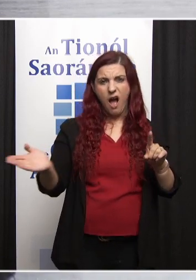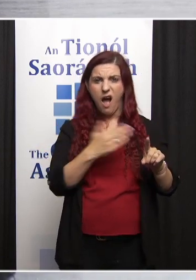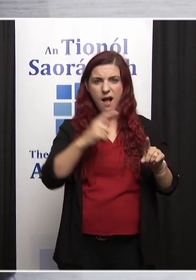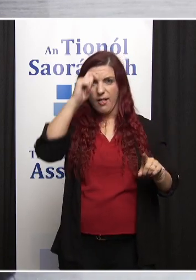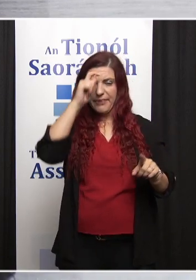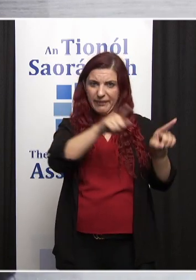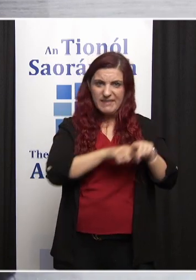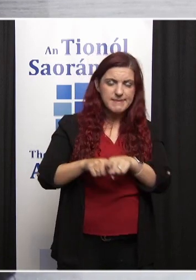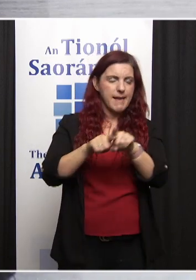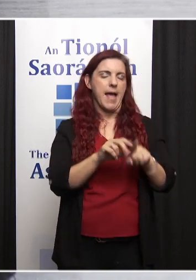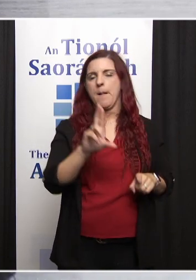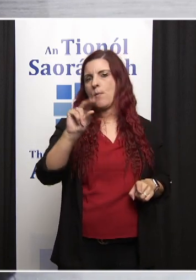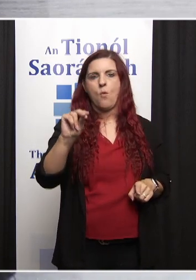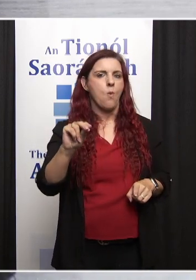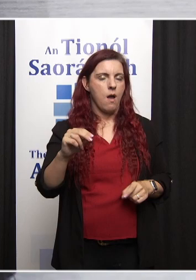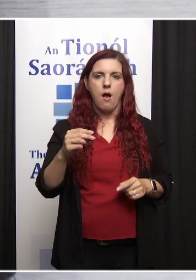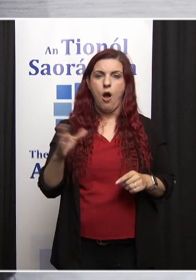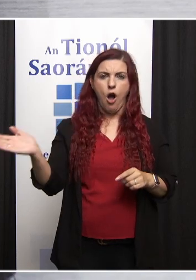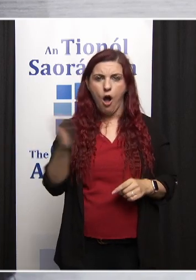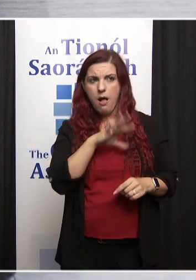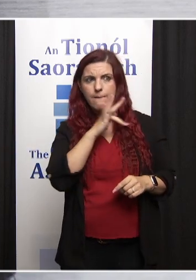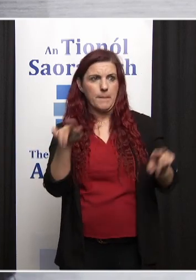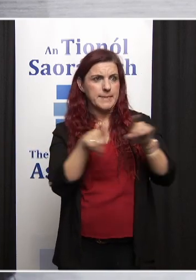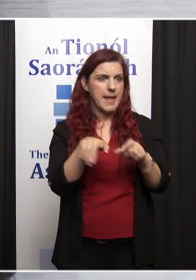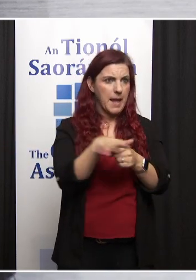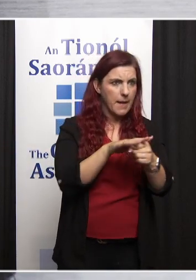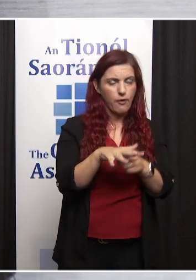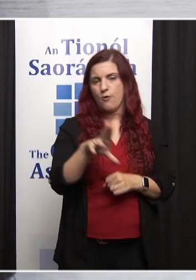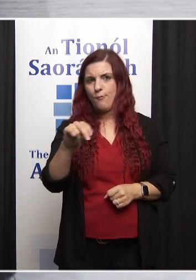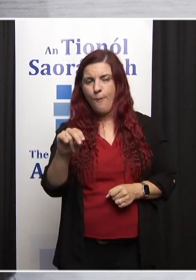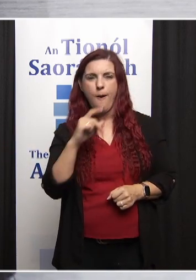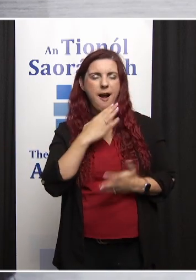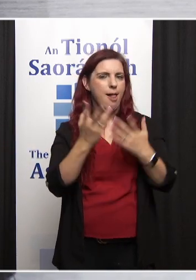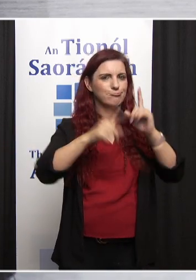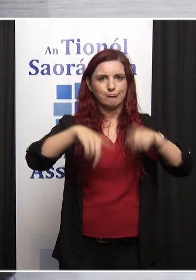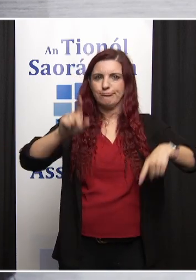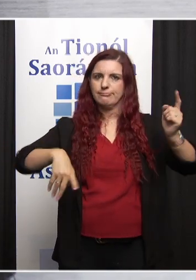society, a cross-section throughout the county of Dublin, and that really is our strength. But we